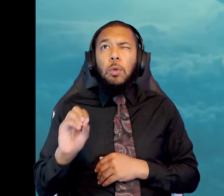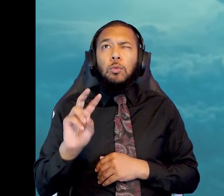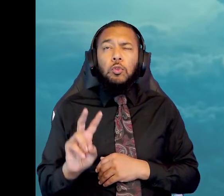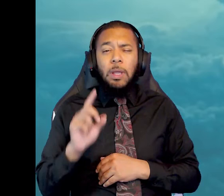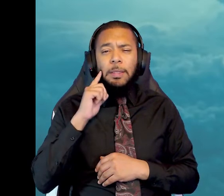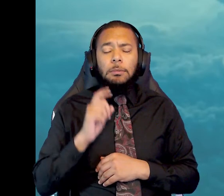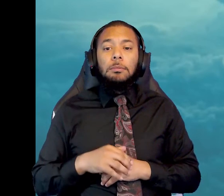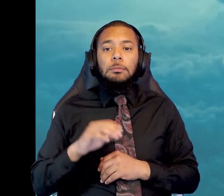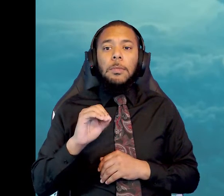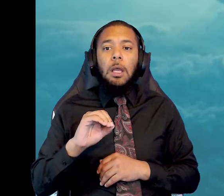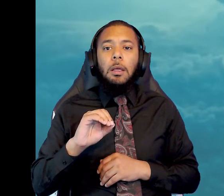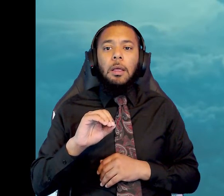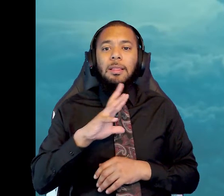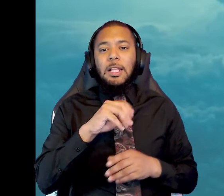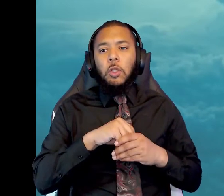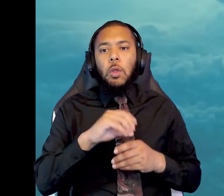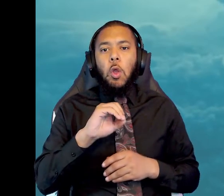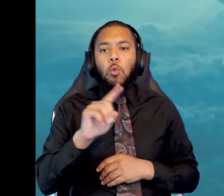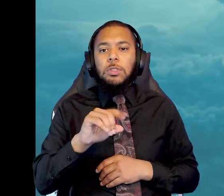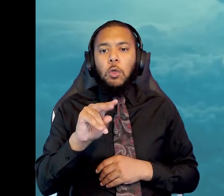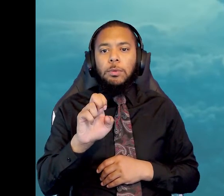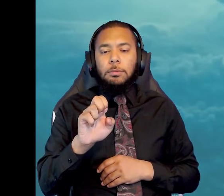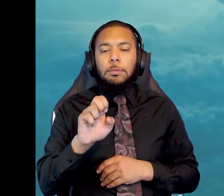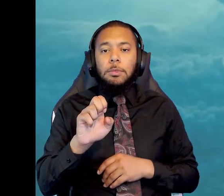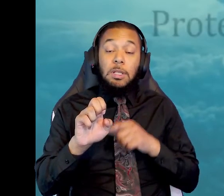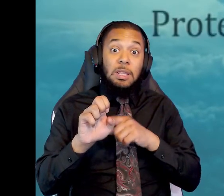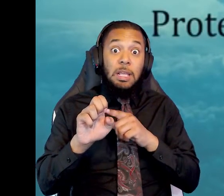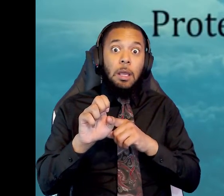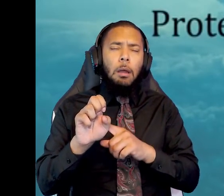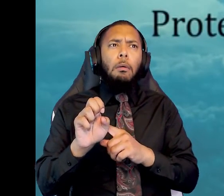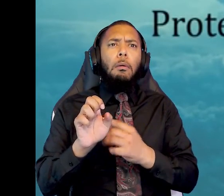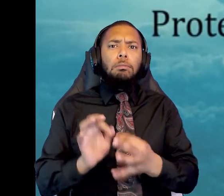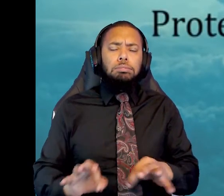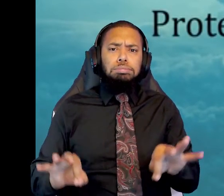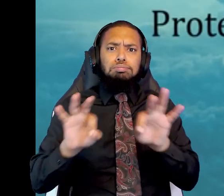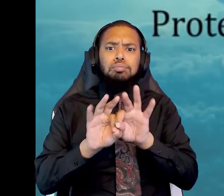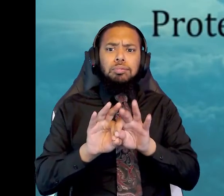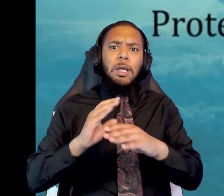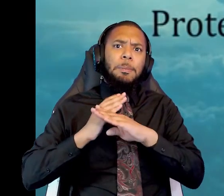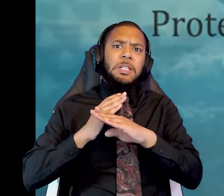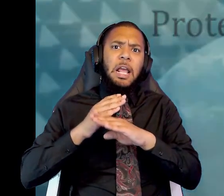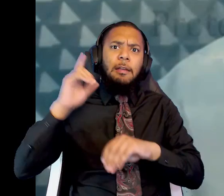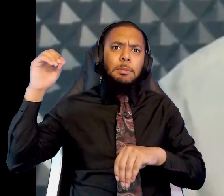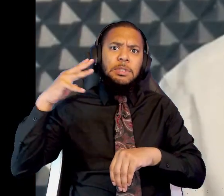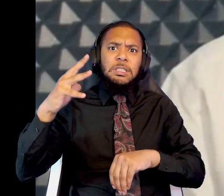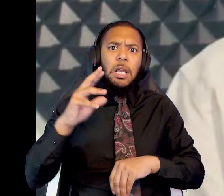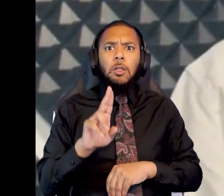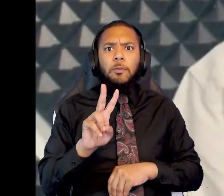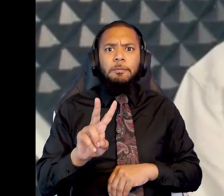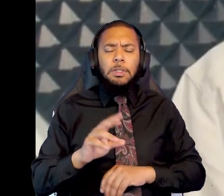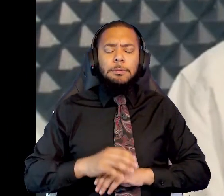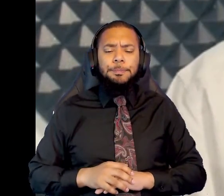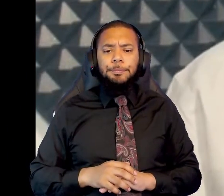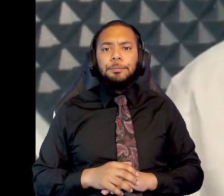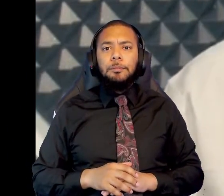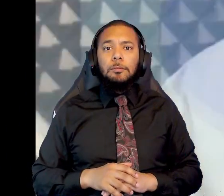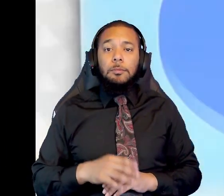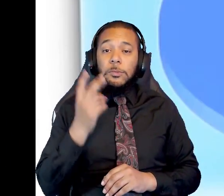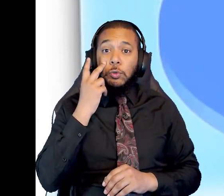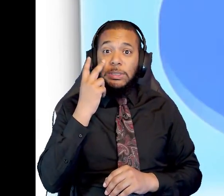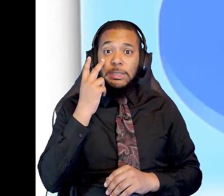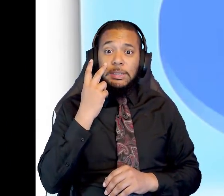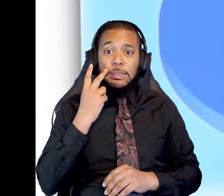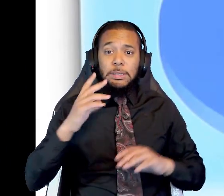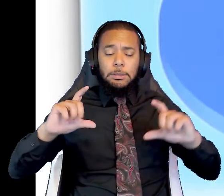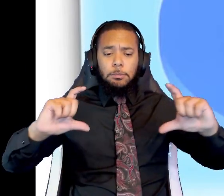of those elements, or one of those, not an element, but one of those things that helps protect us from the sun's rays. If we look at a pie chart